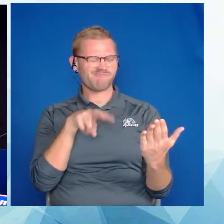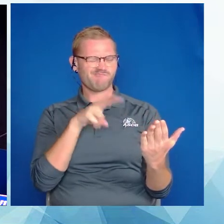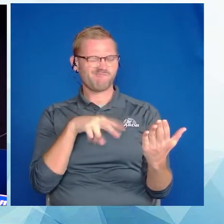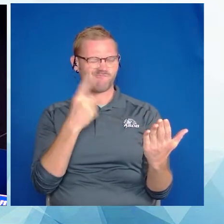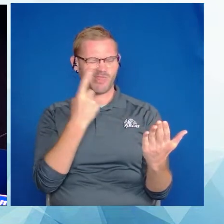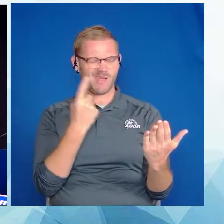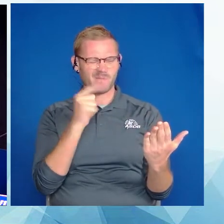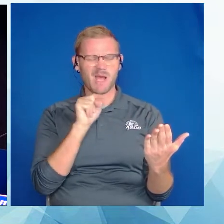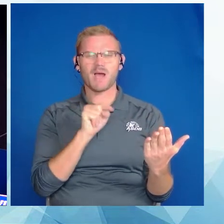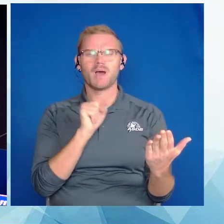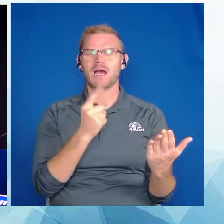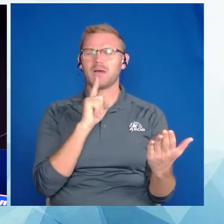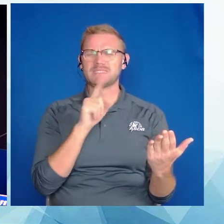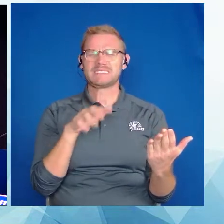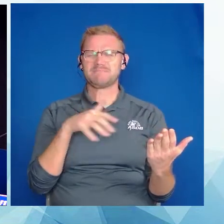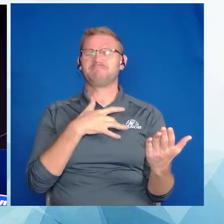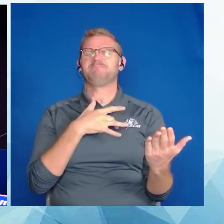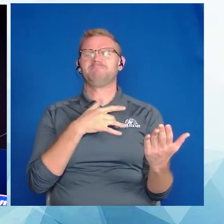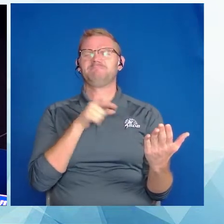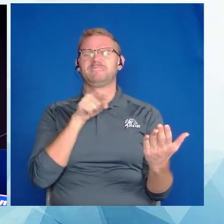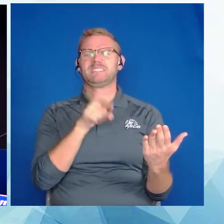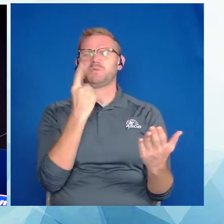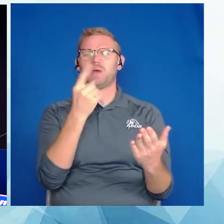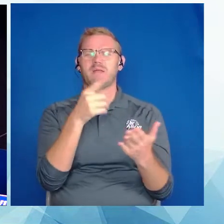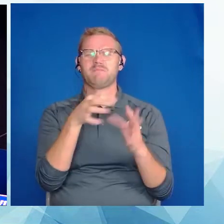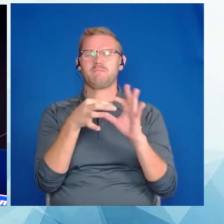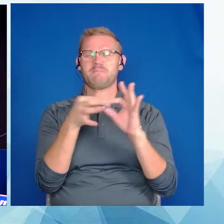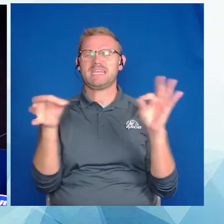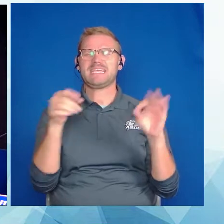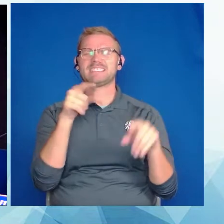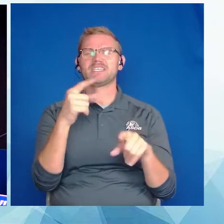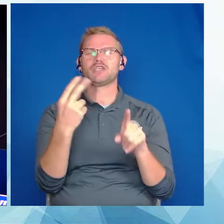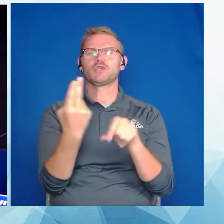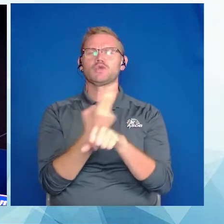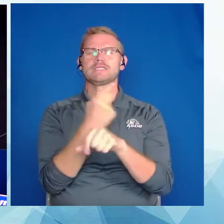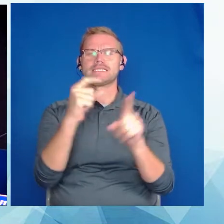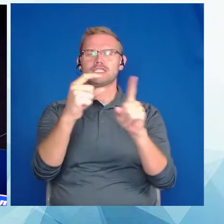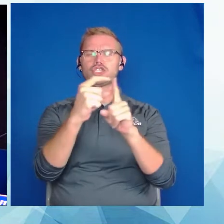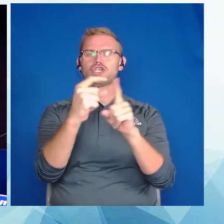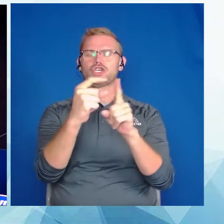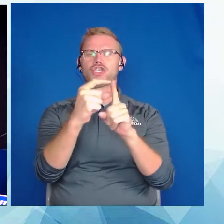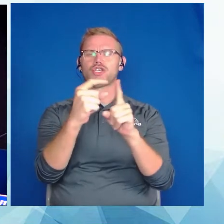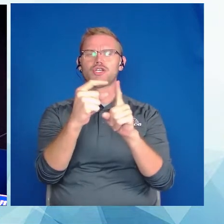was taken aback by this one piece. It uses the term